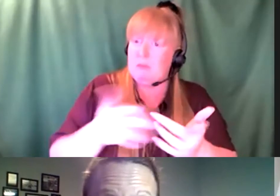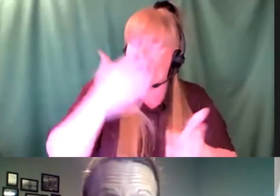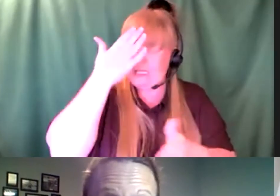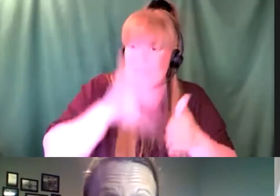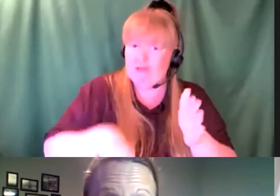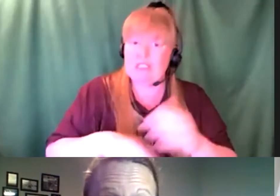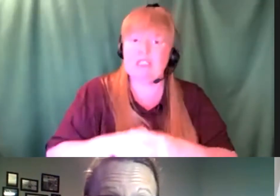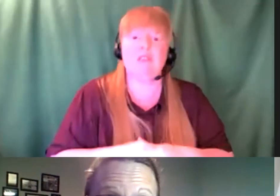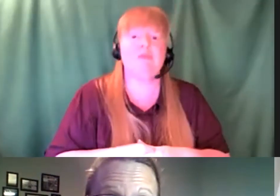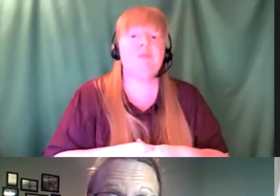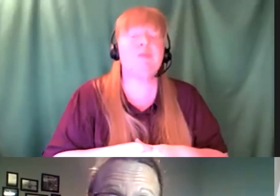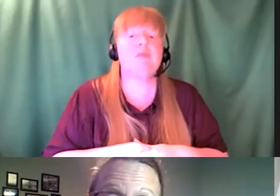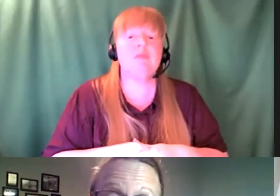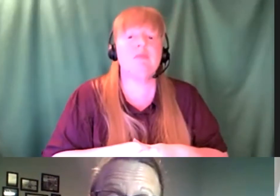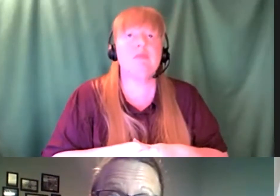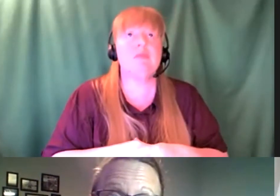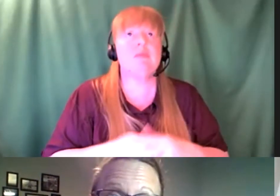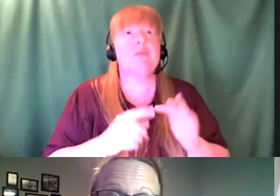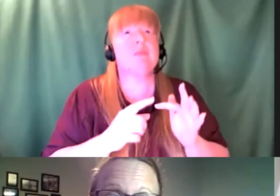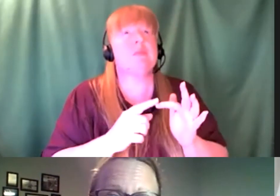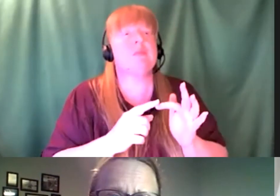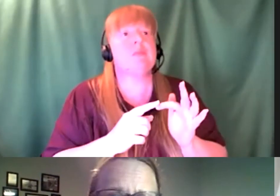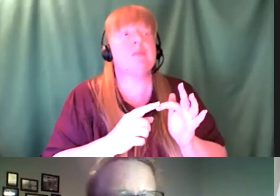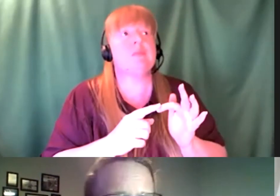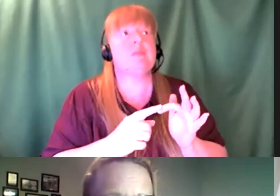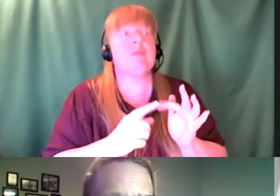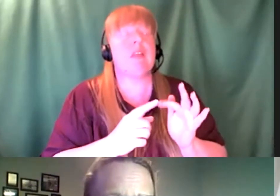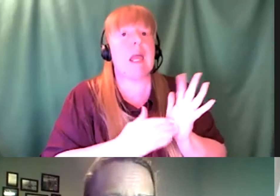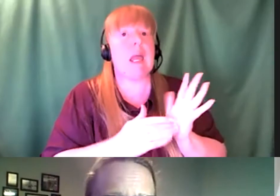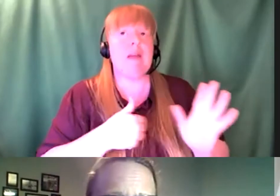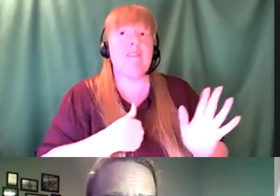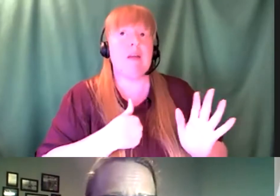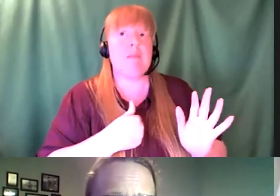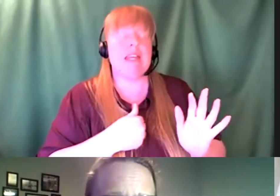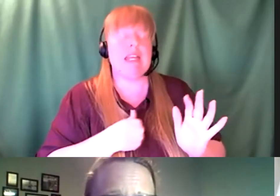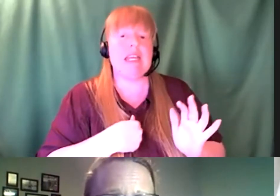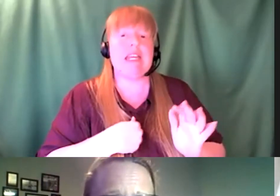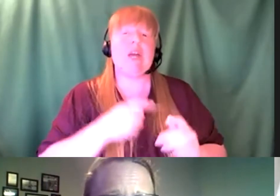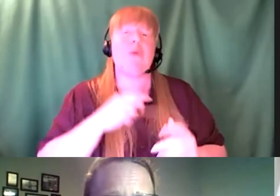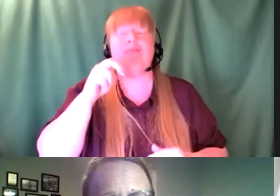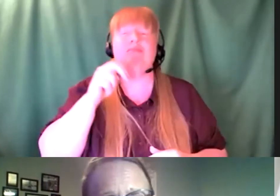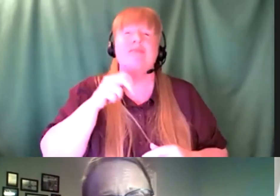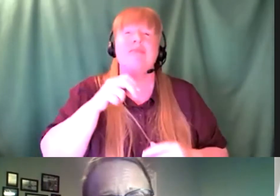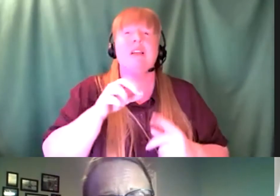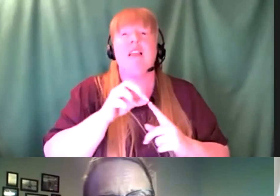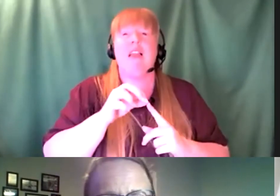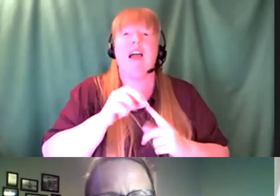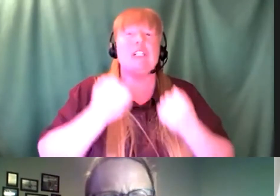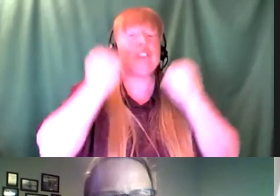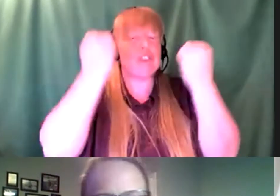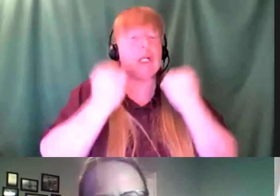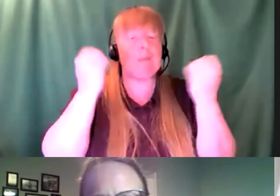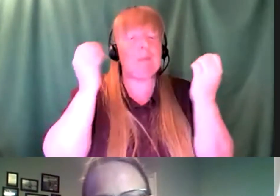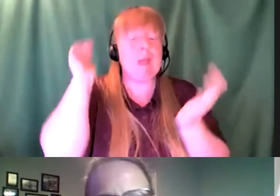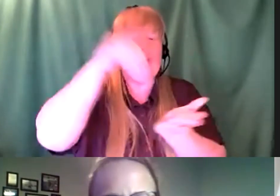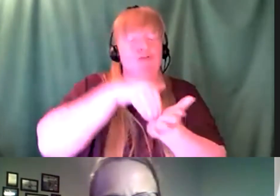I mean, I think for me, there's still that look of horror when you go into a public gym. It's like when you go into